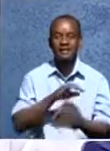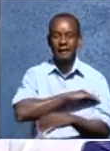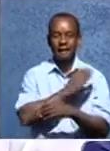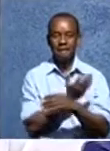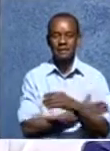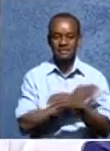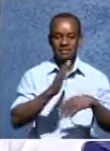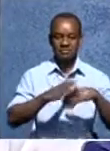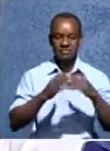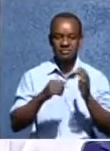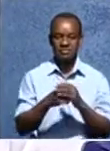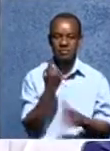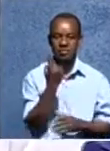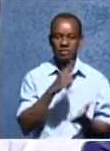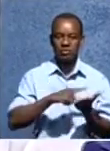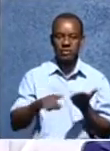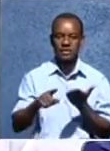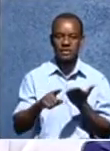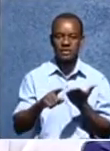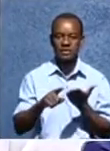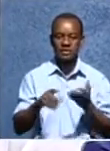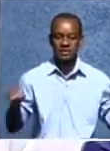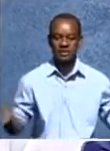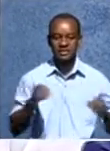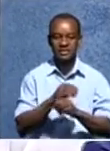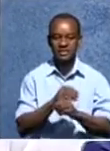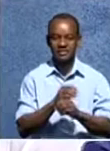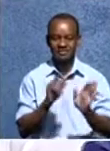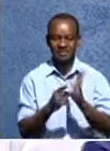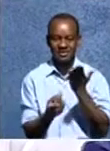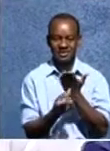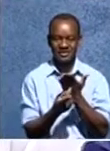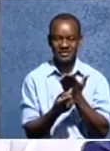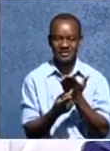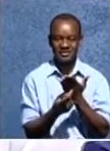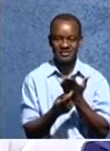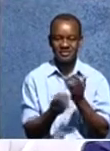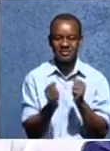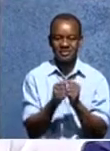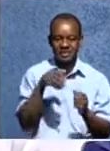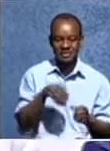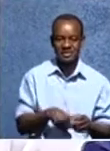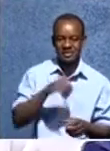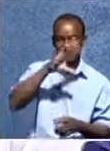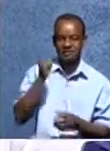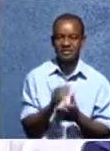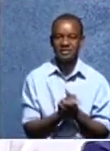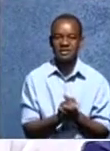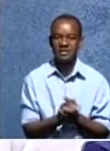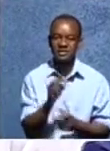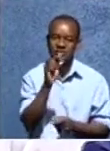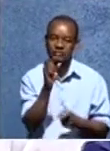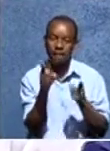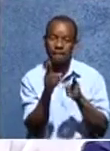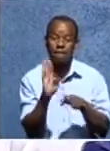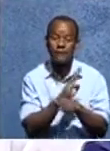one-week exchange program with the into South Africa with SMEs that went through the similar training so that they exchange ideas